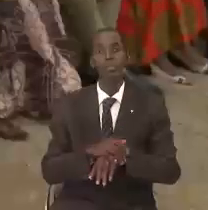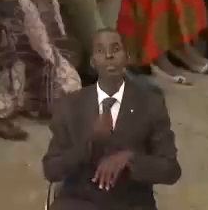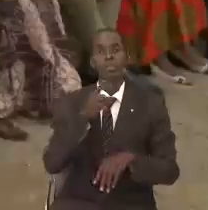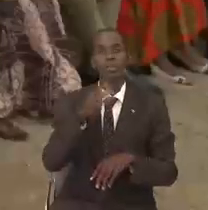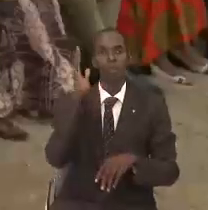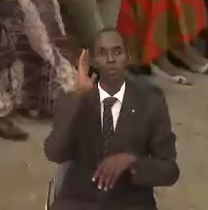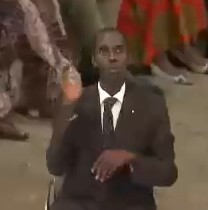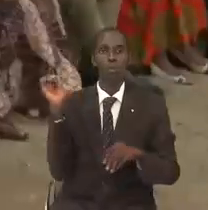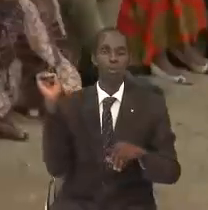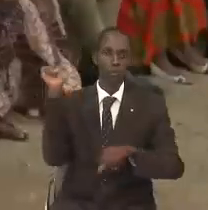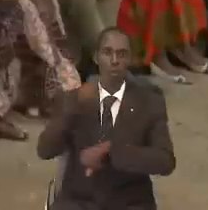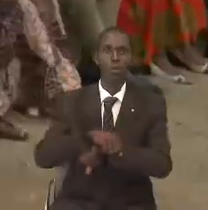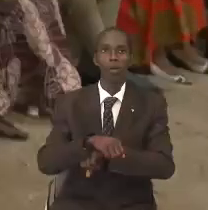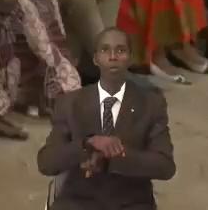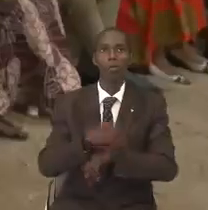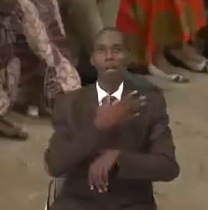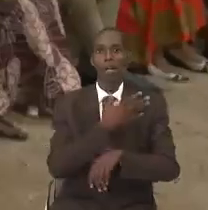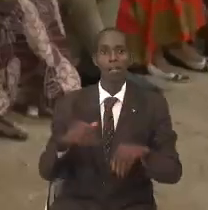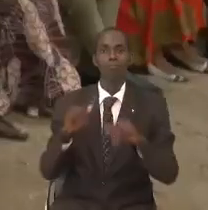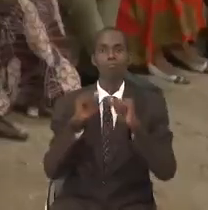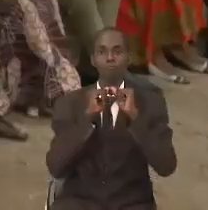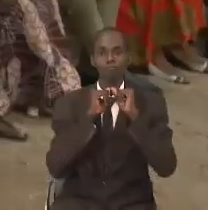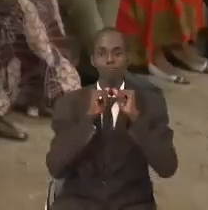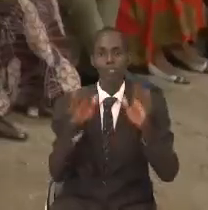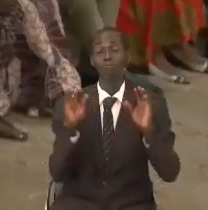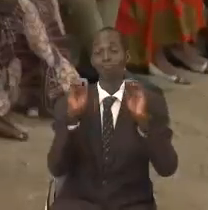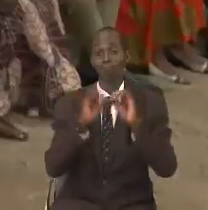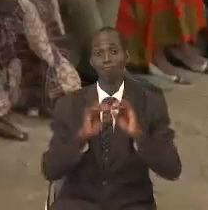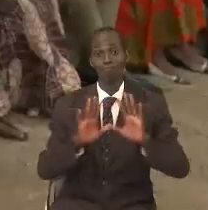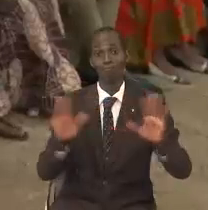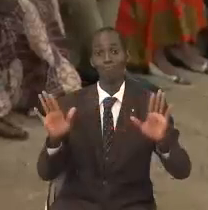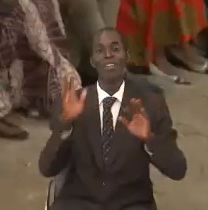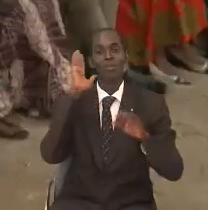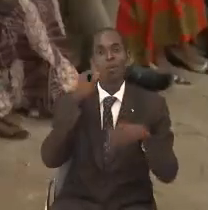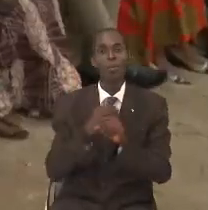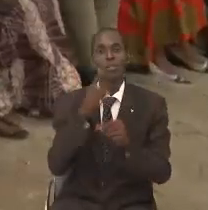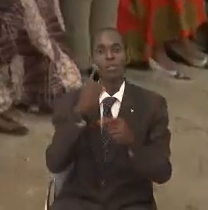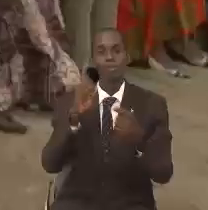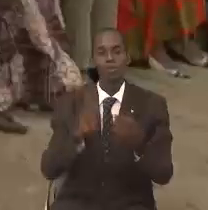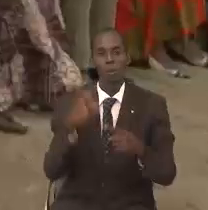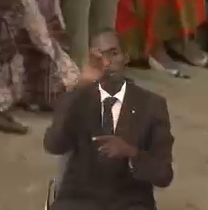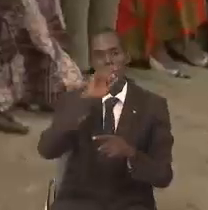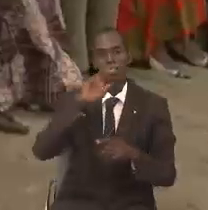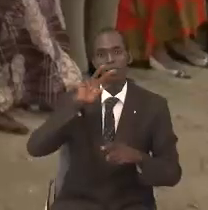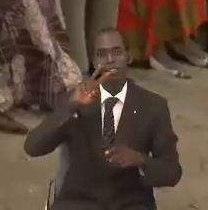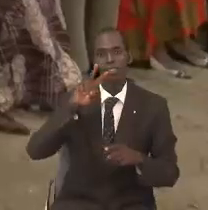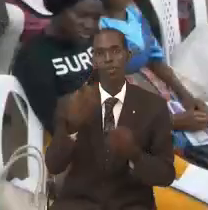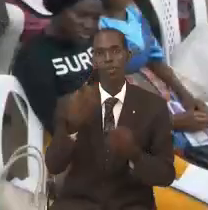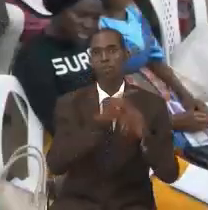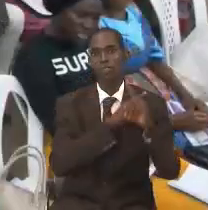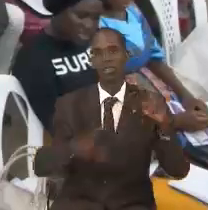overcome. And nothing will make you miss the coming of the Lord in Jesus'